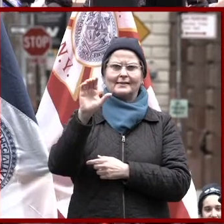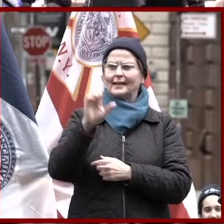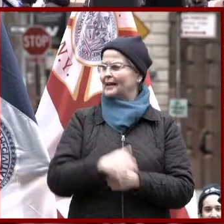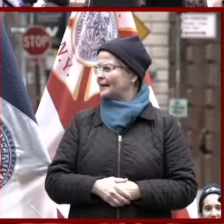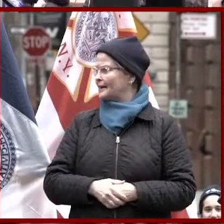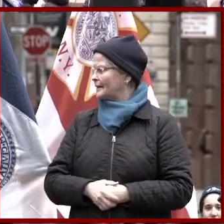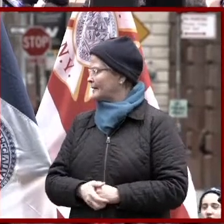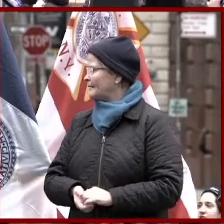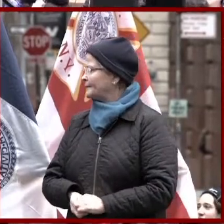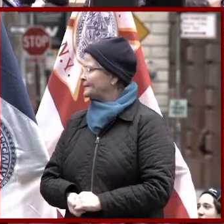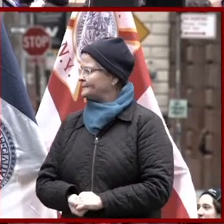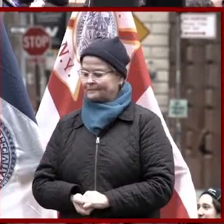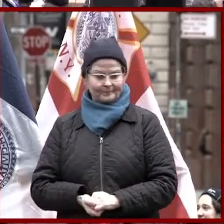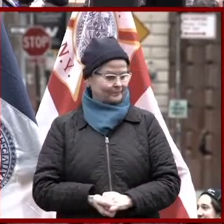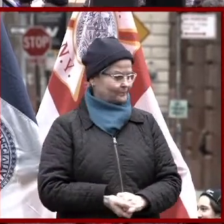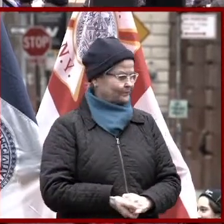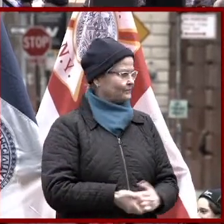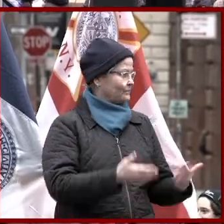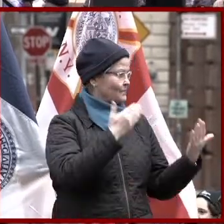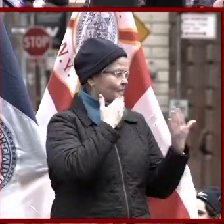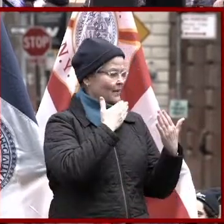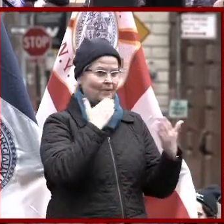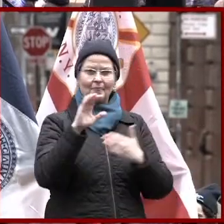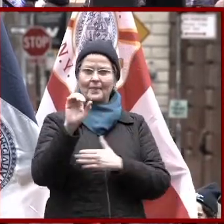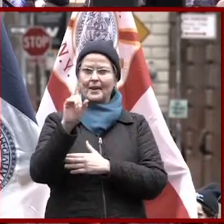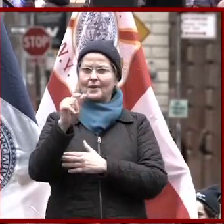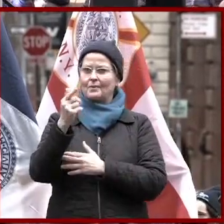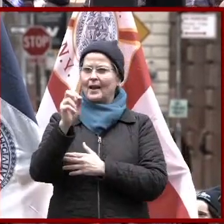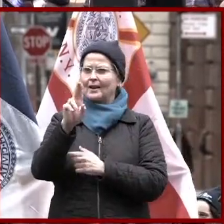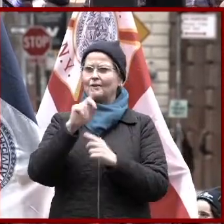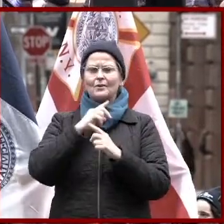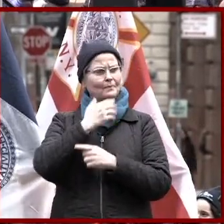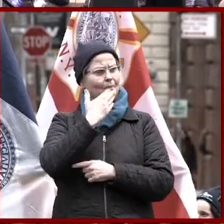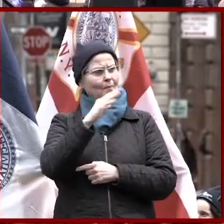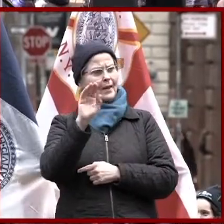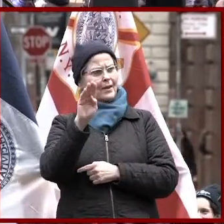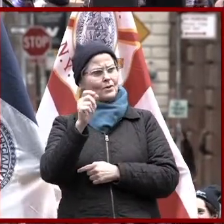you, Edgar. Well, thank you, Edgar, and thank you, Brendan, as well.